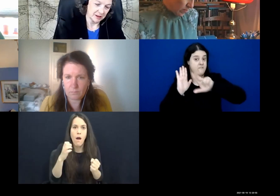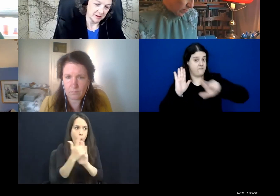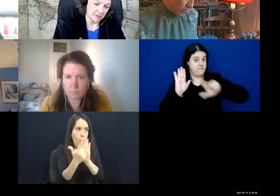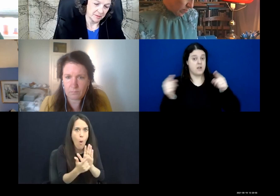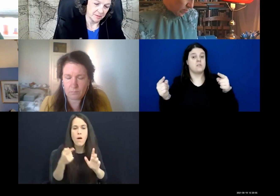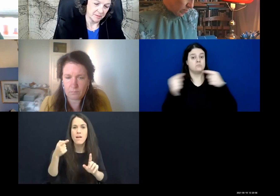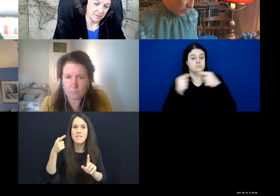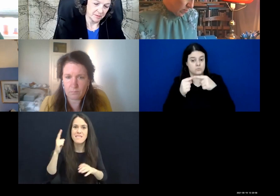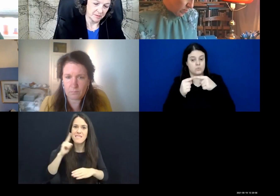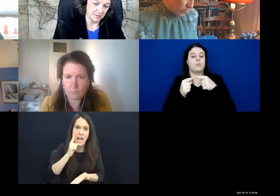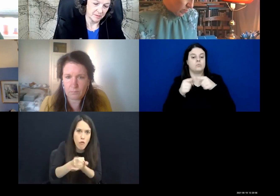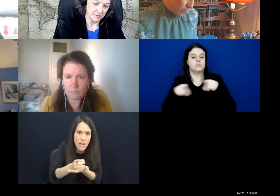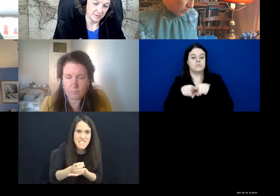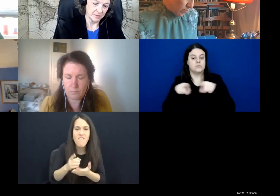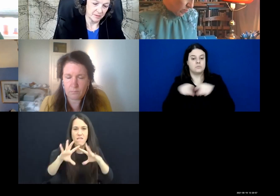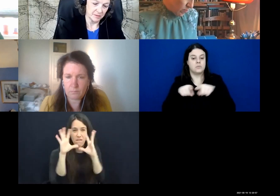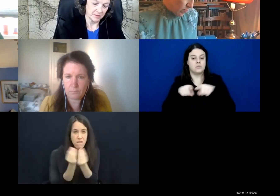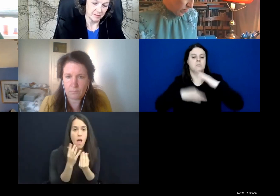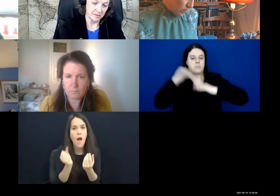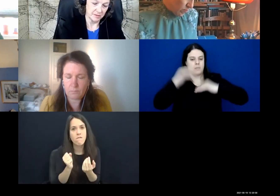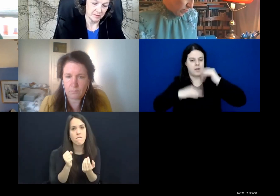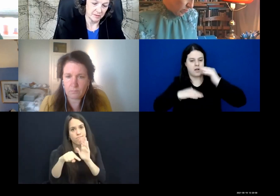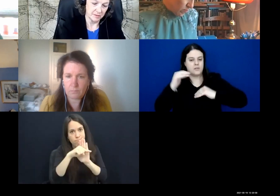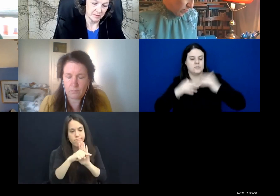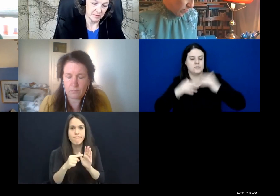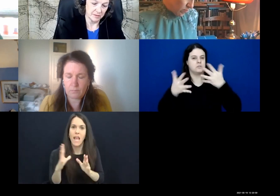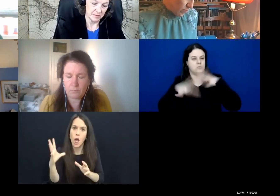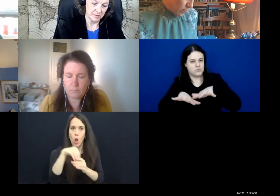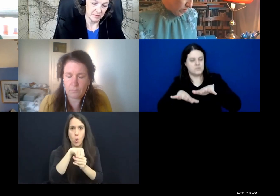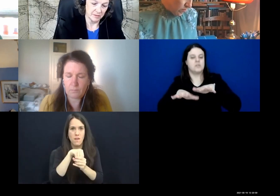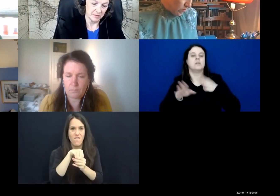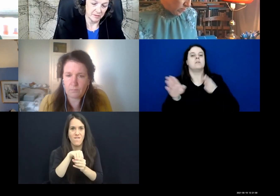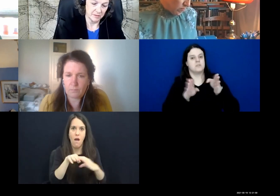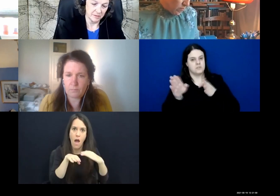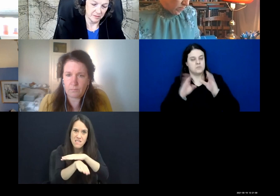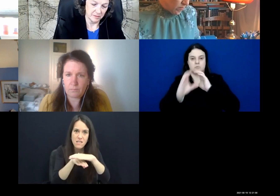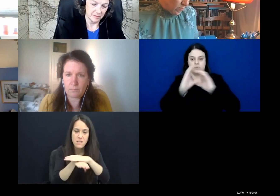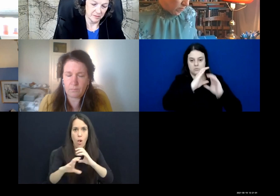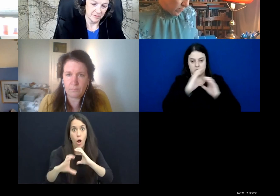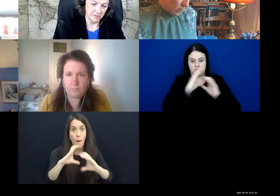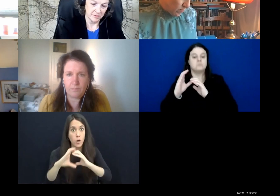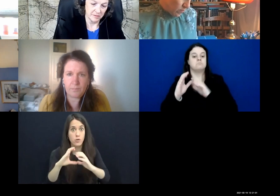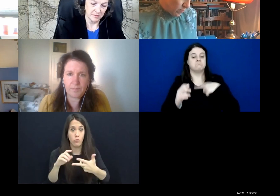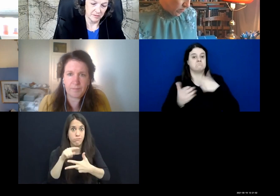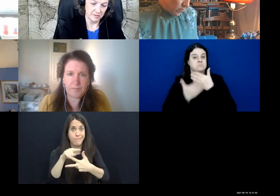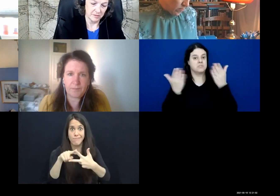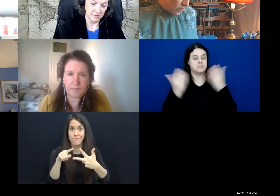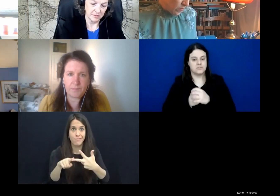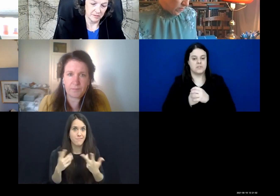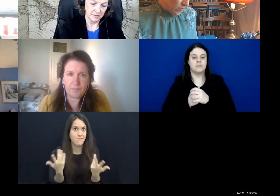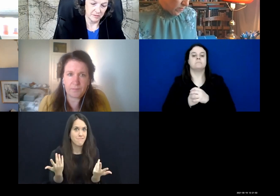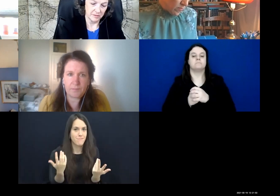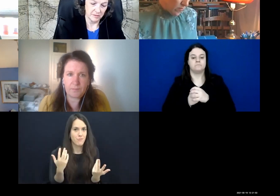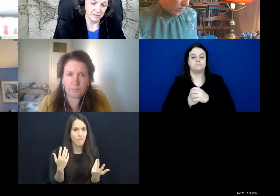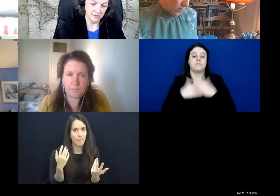to inclusive practice and inclusive and accessible communication happening. So, you know, as